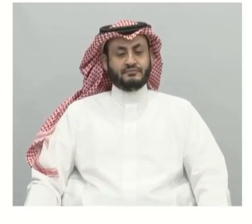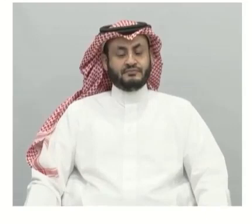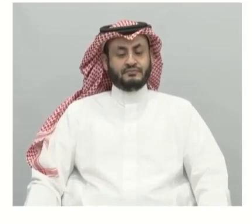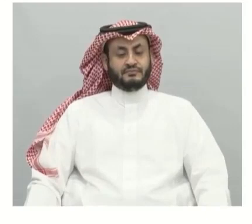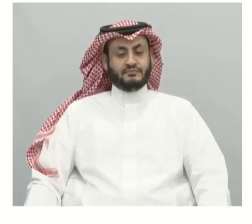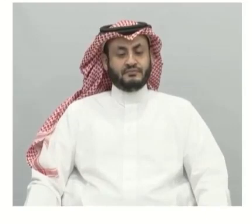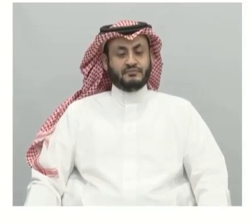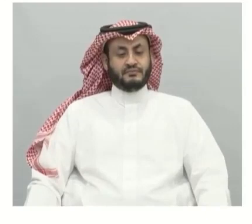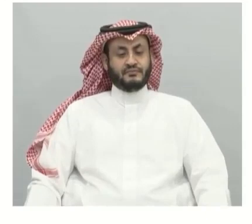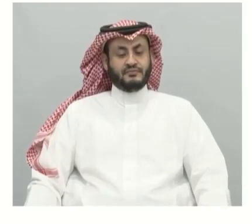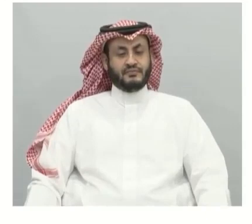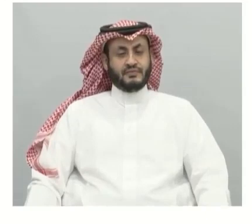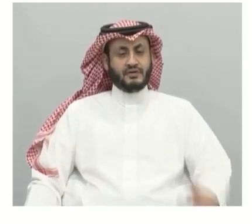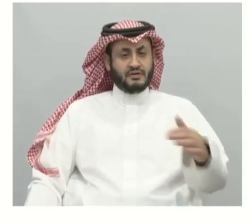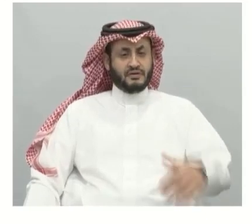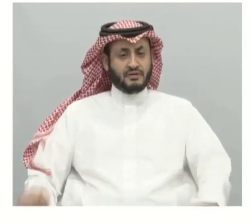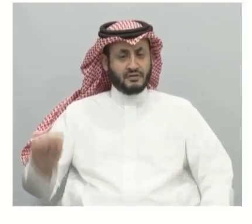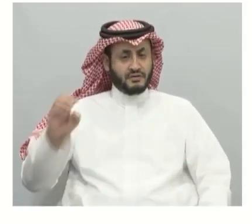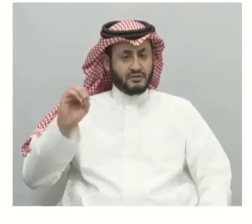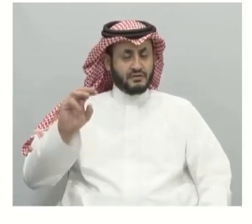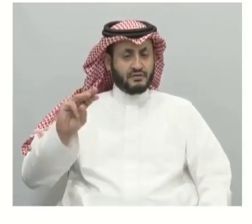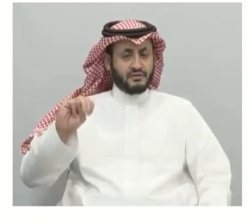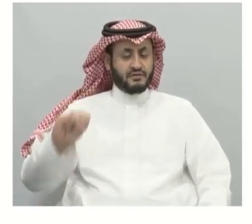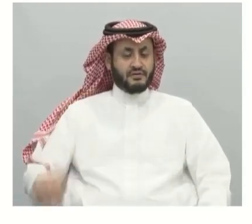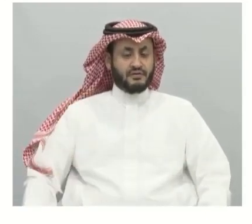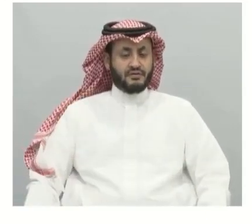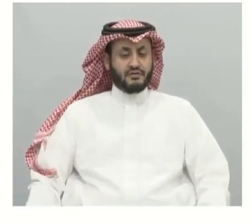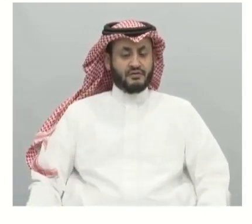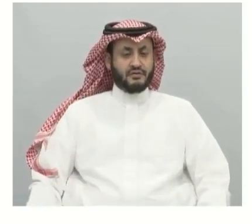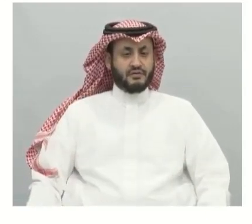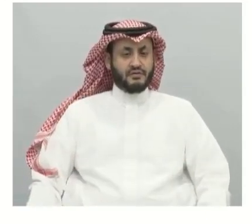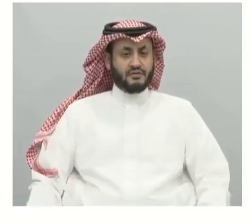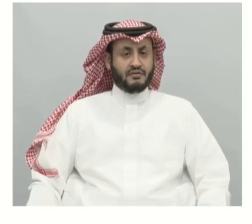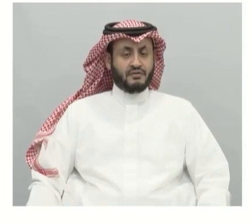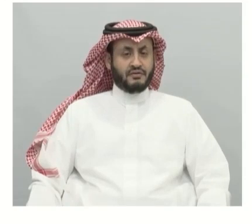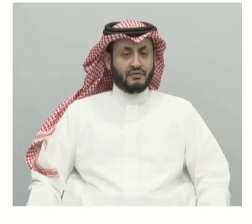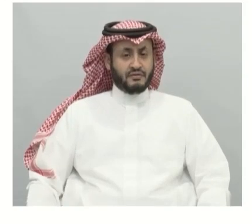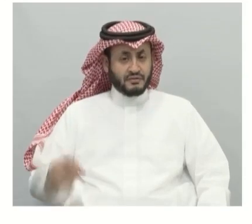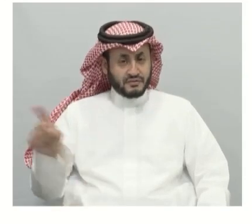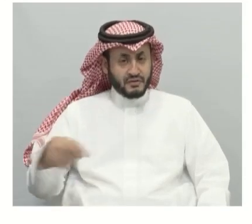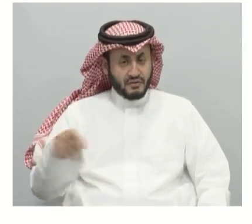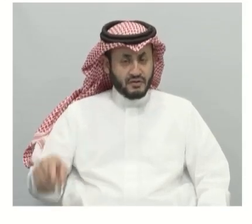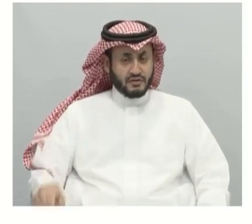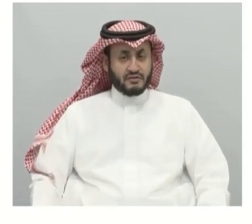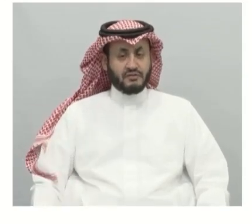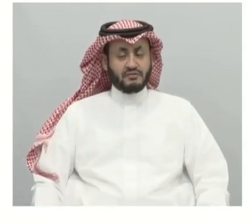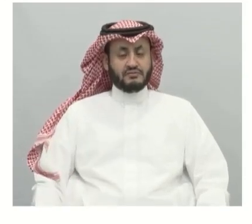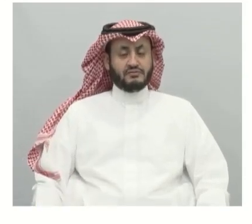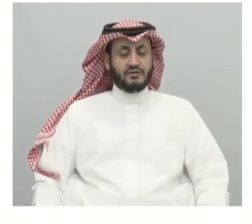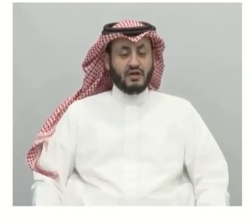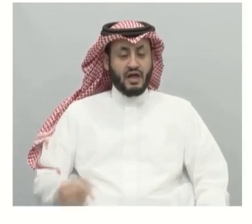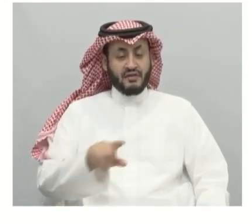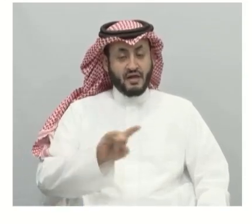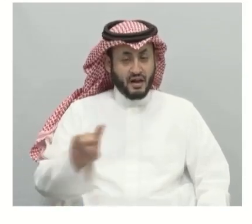place in New York City. Second one, Tom isn't Australian. What do you think? Tom